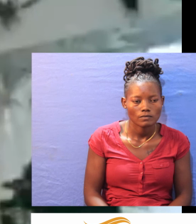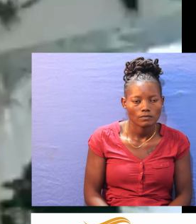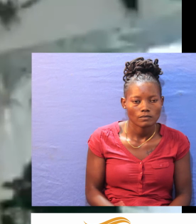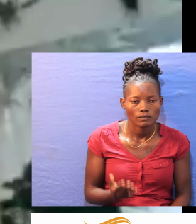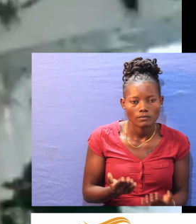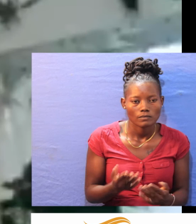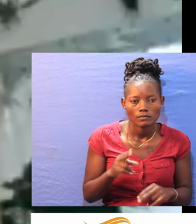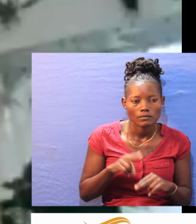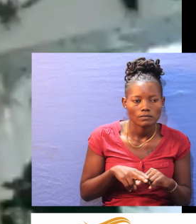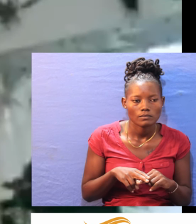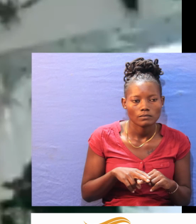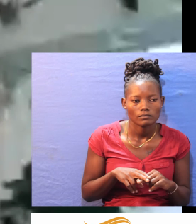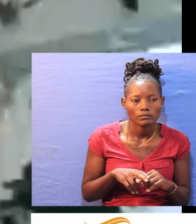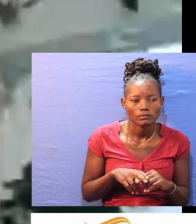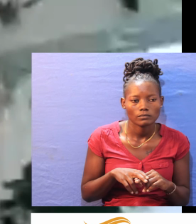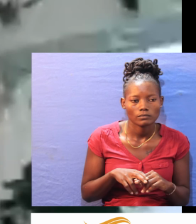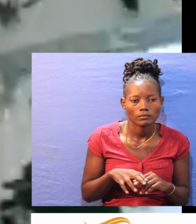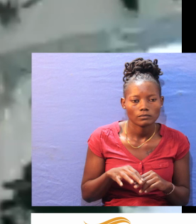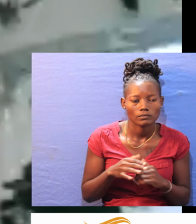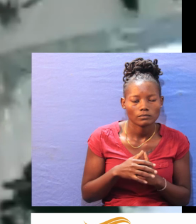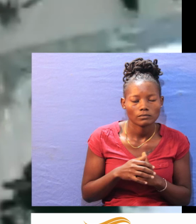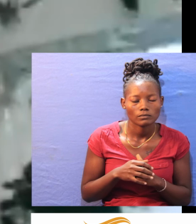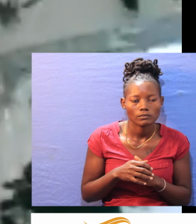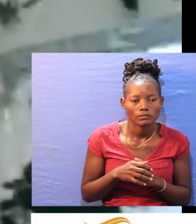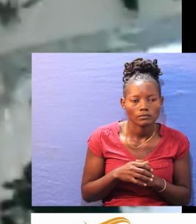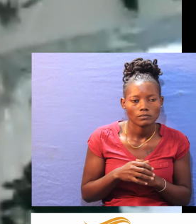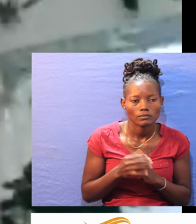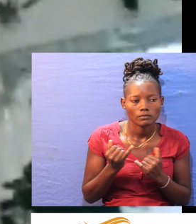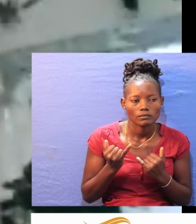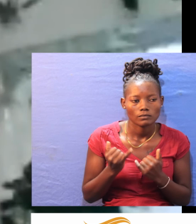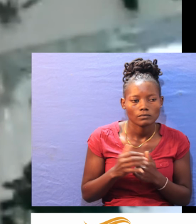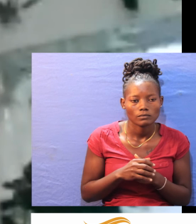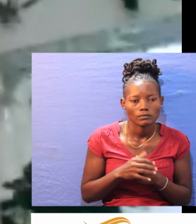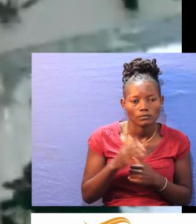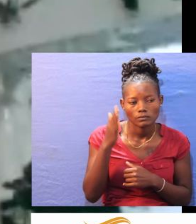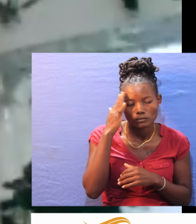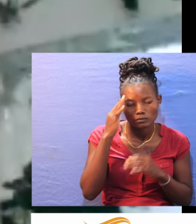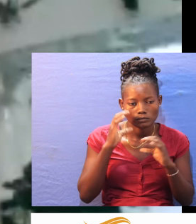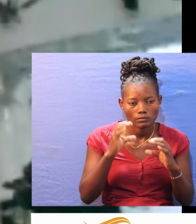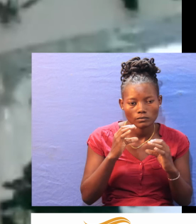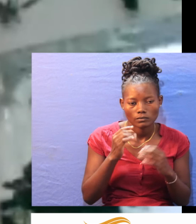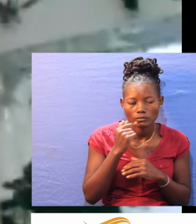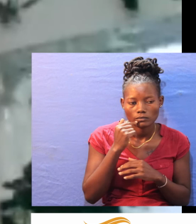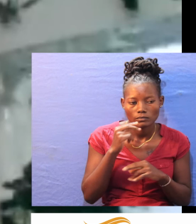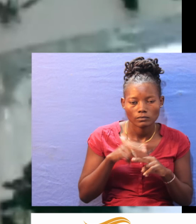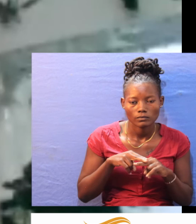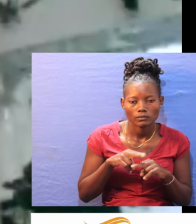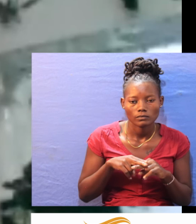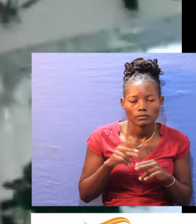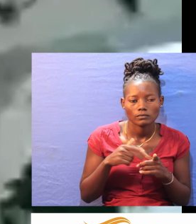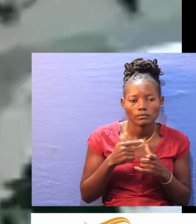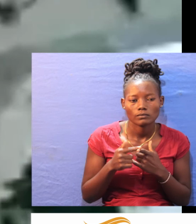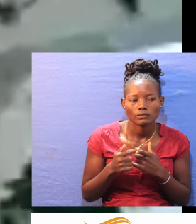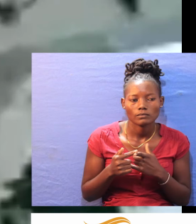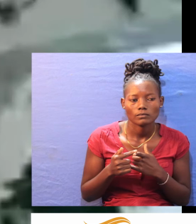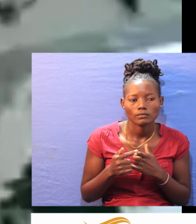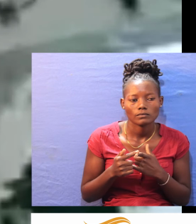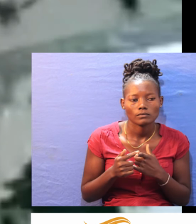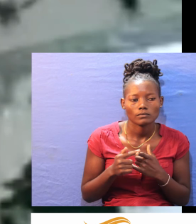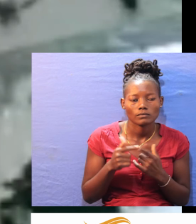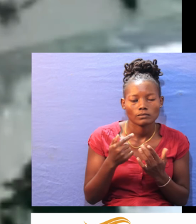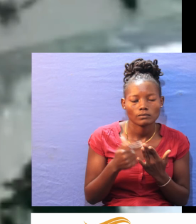each athlete, you know, it lets them know how important they are to the team. If you know, the coach is sitting down with, you know, you're thinking, man, the coach